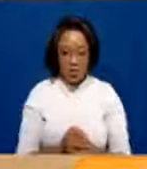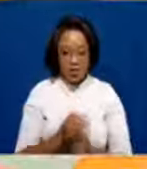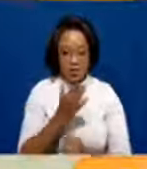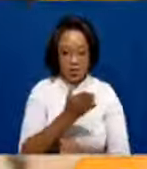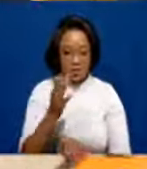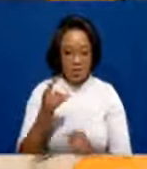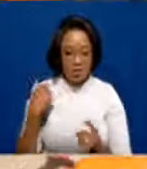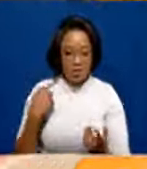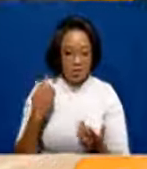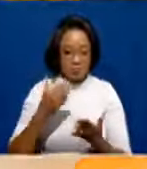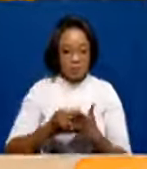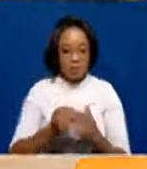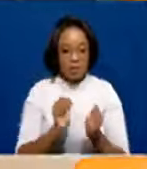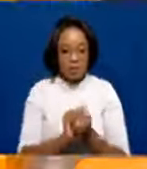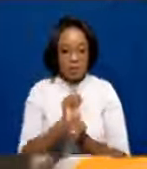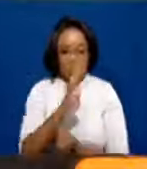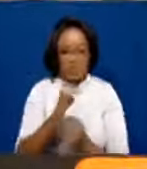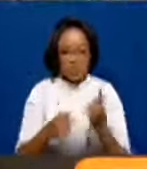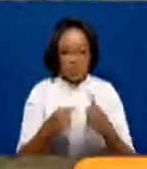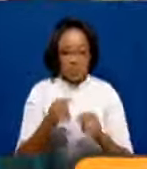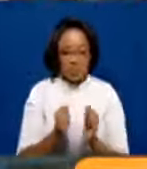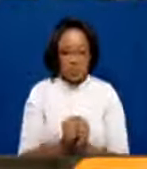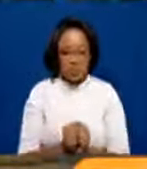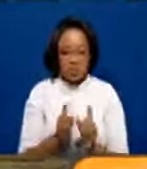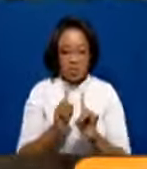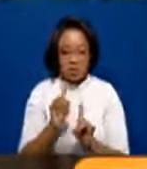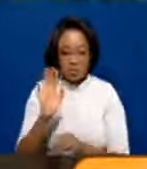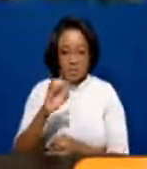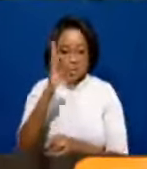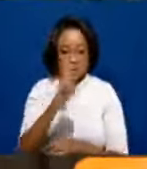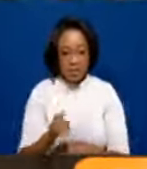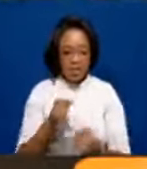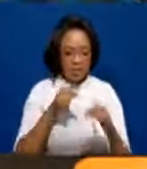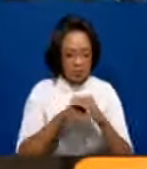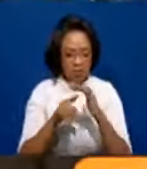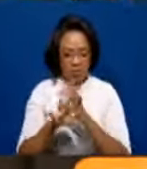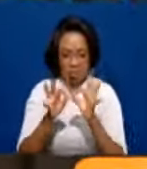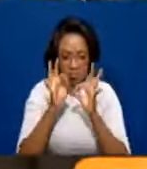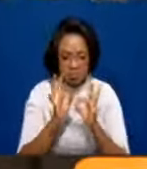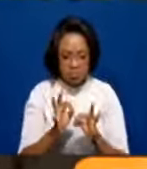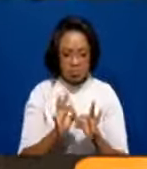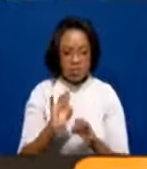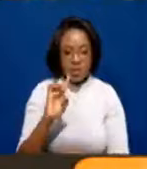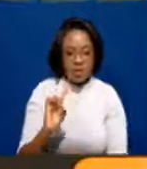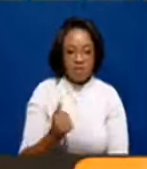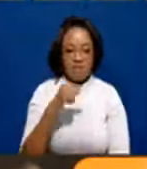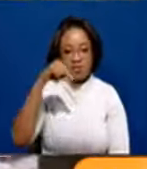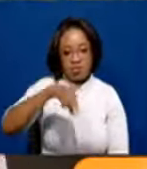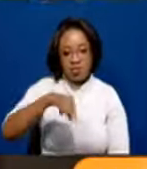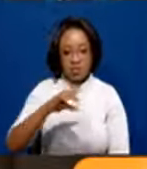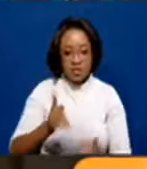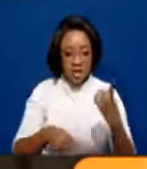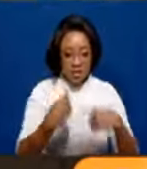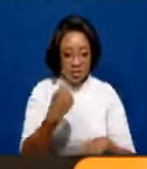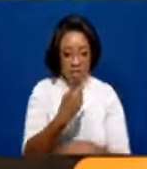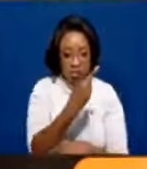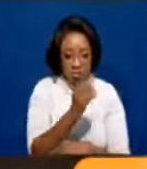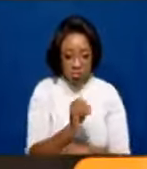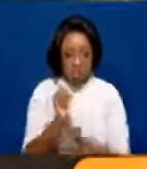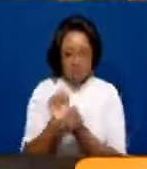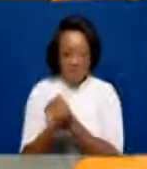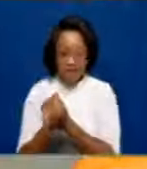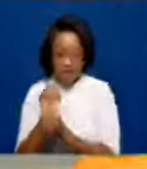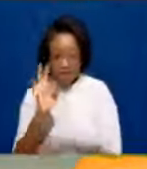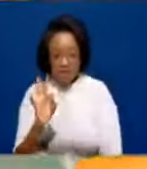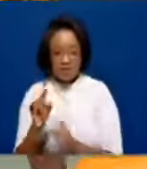going 14 games unbeaten. Thunder started to strike hard in the first quarter, winning 20-13